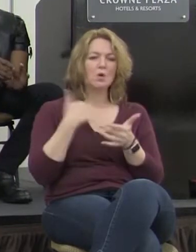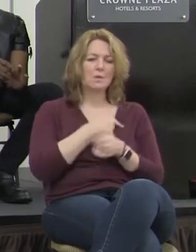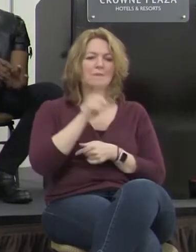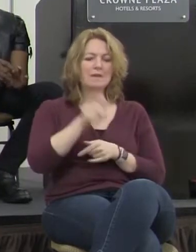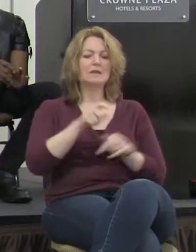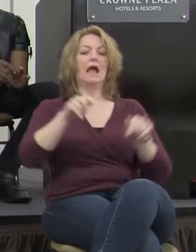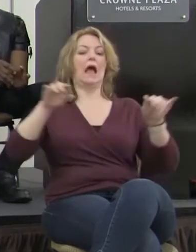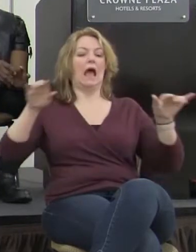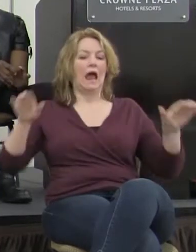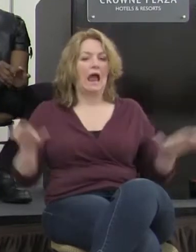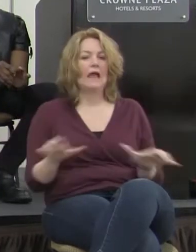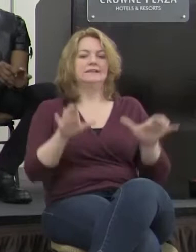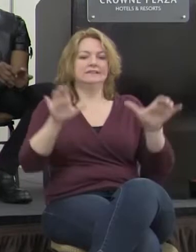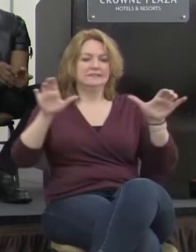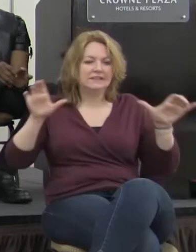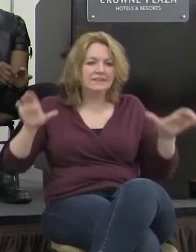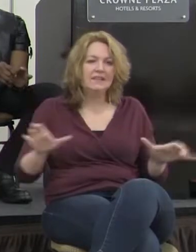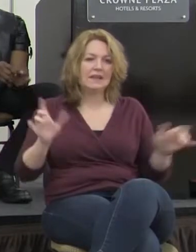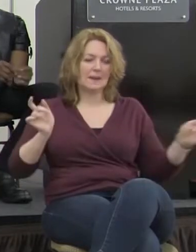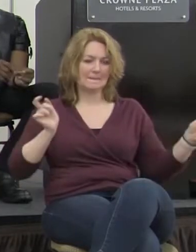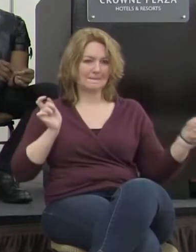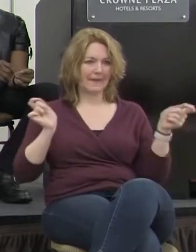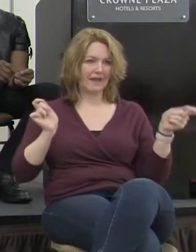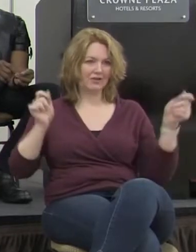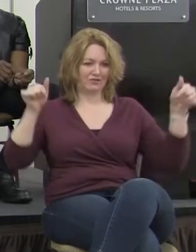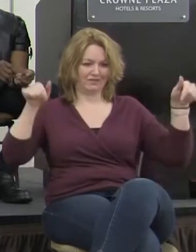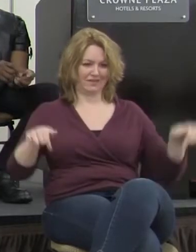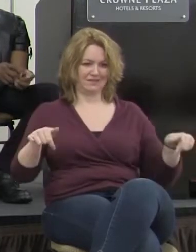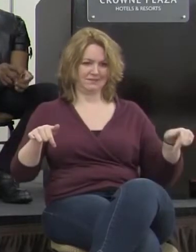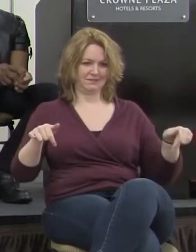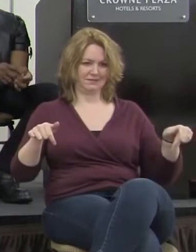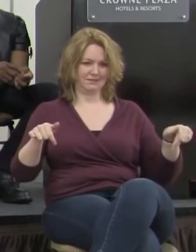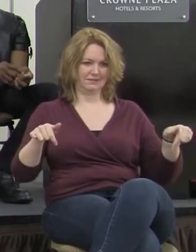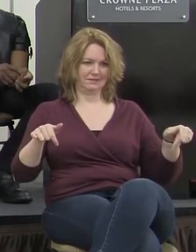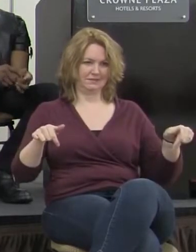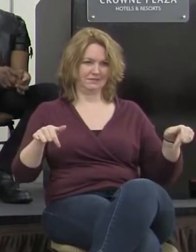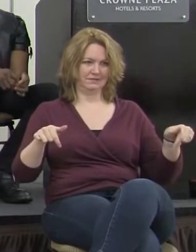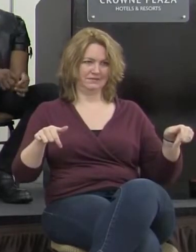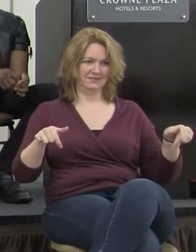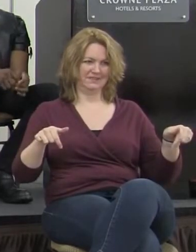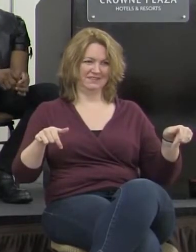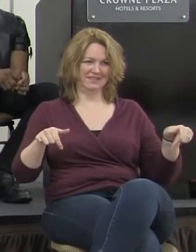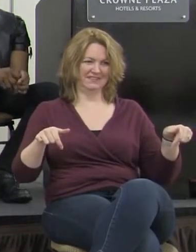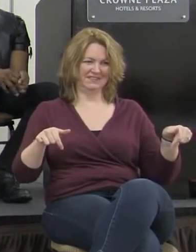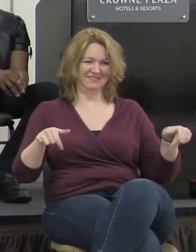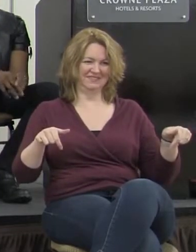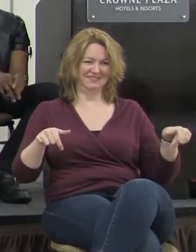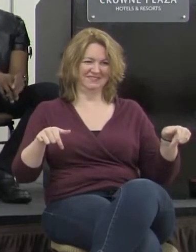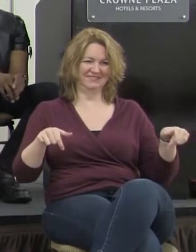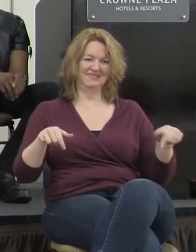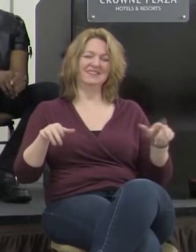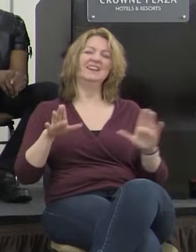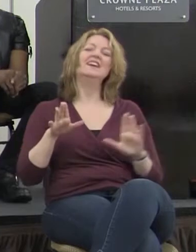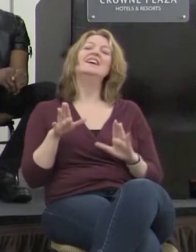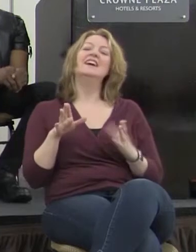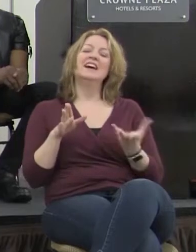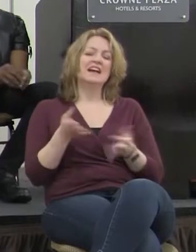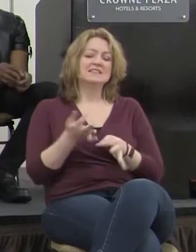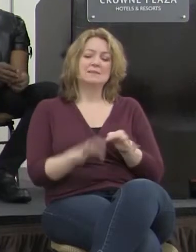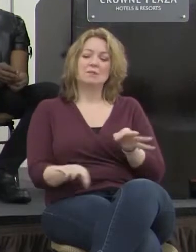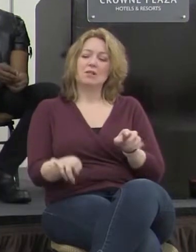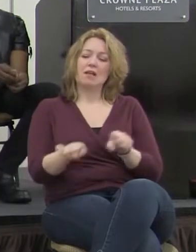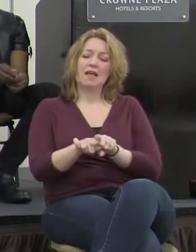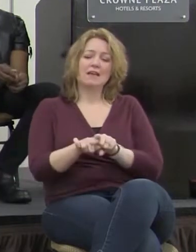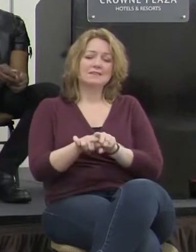to actively manage this, Even it's even as simple as,